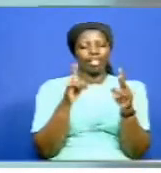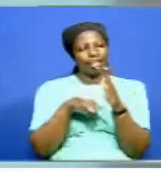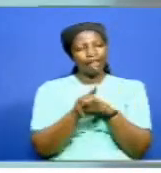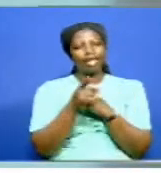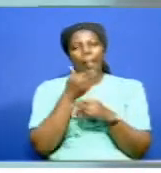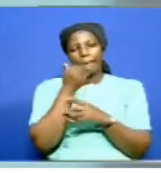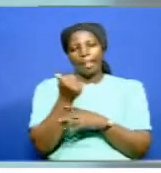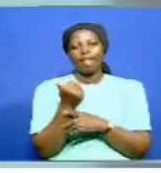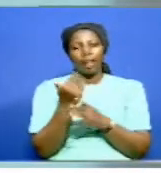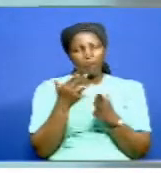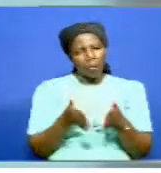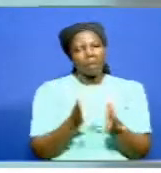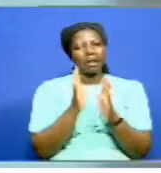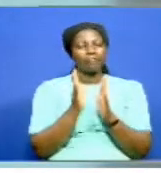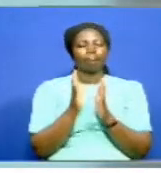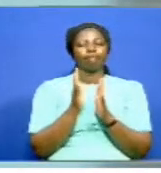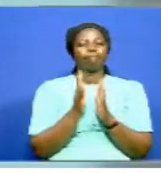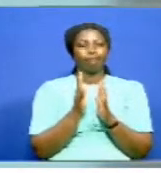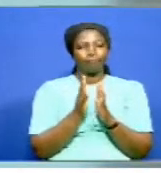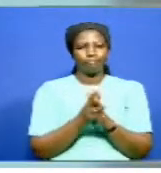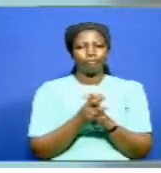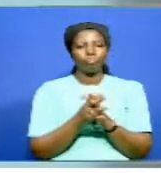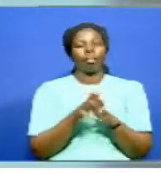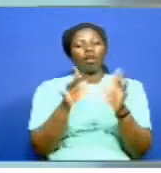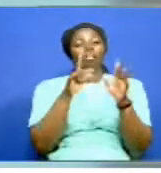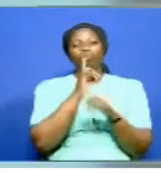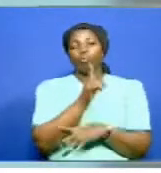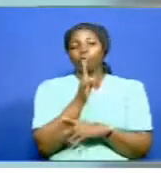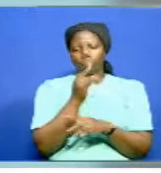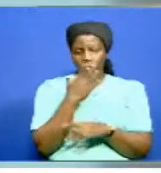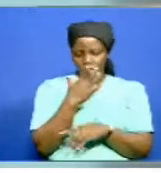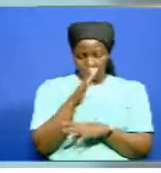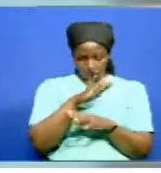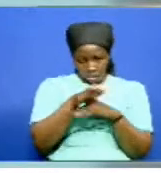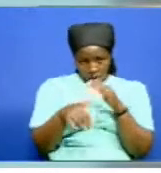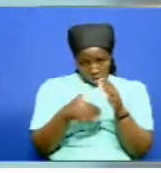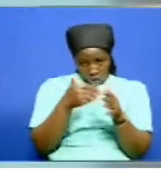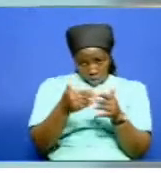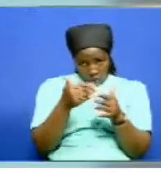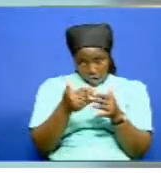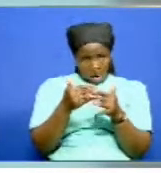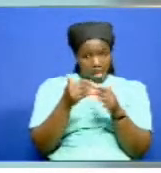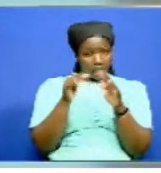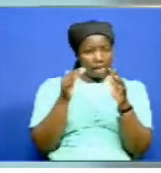and a seamless manner. And therefore, it is all systems go.